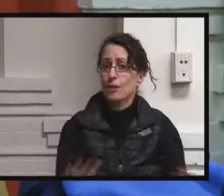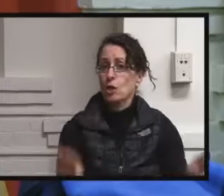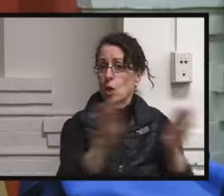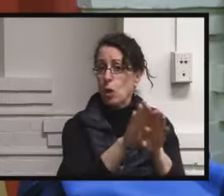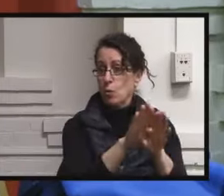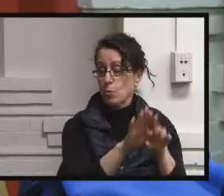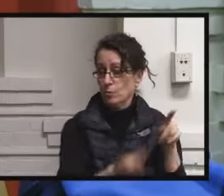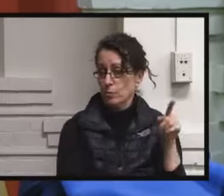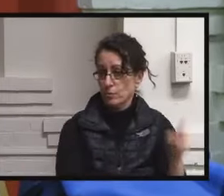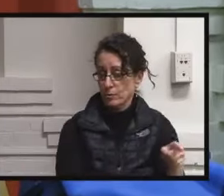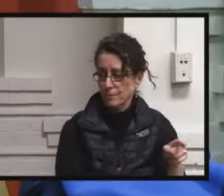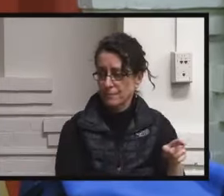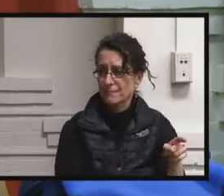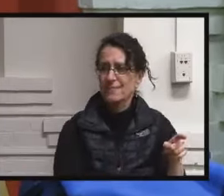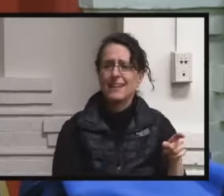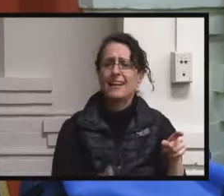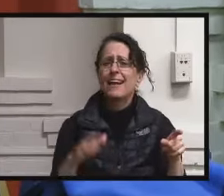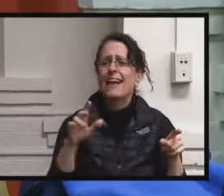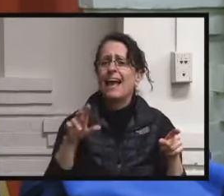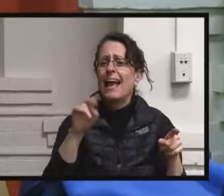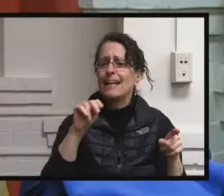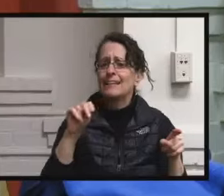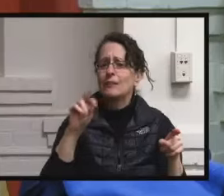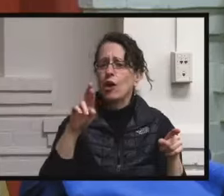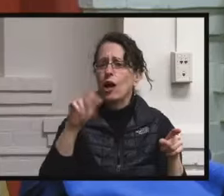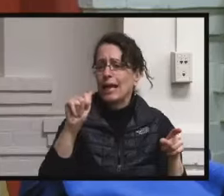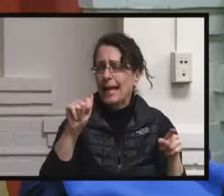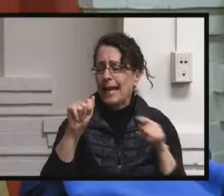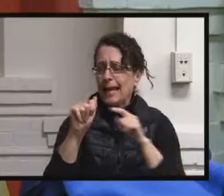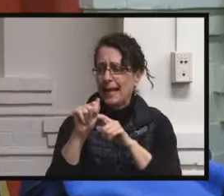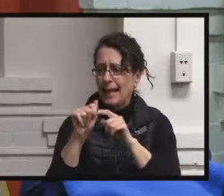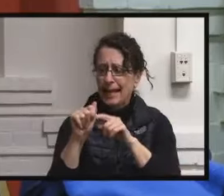that provides us services,